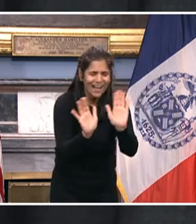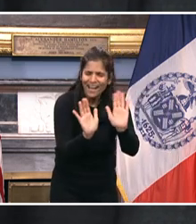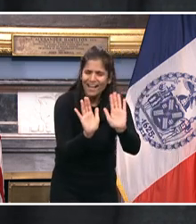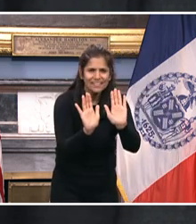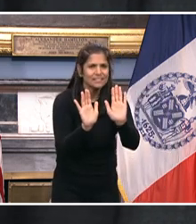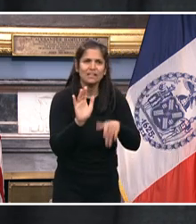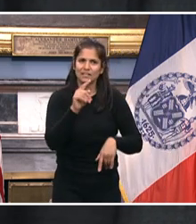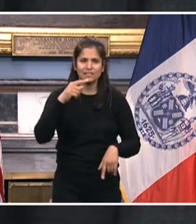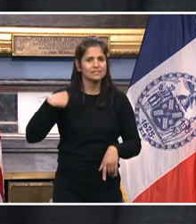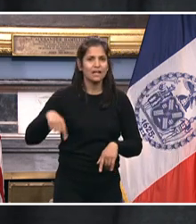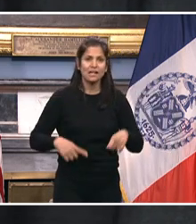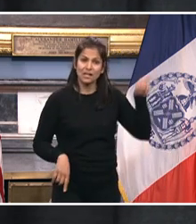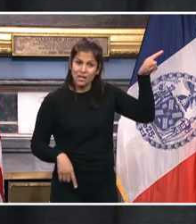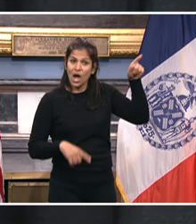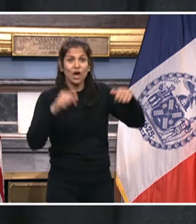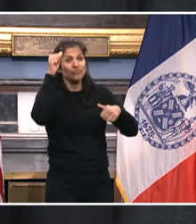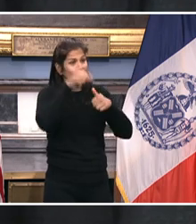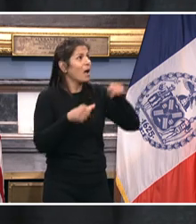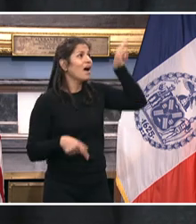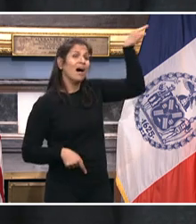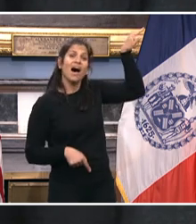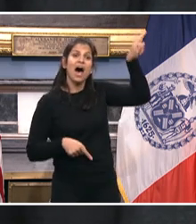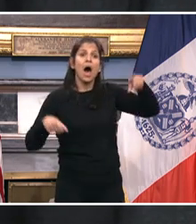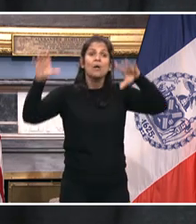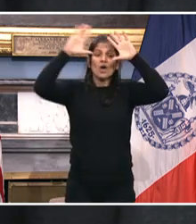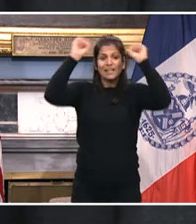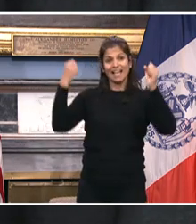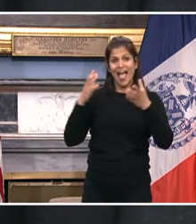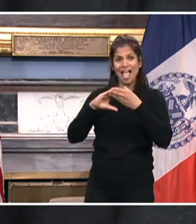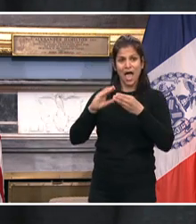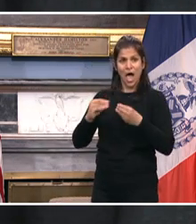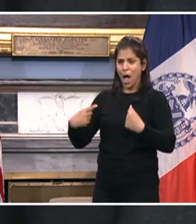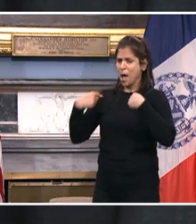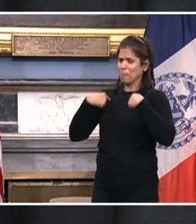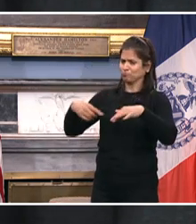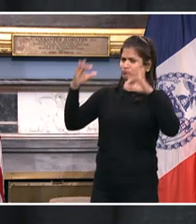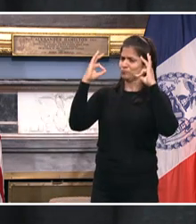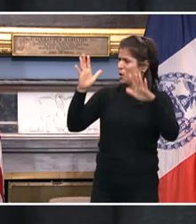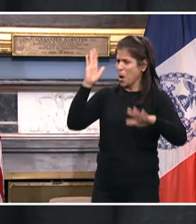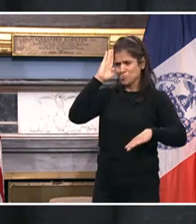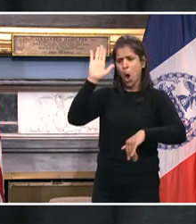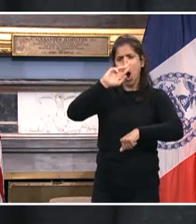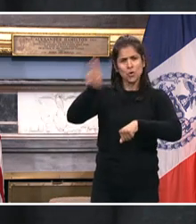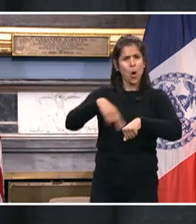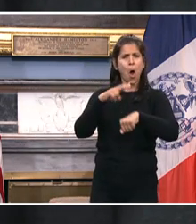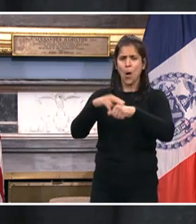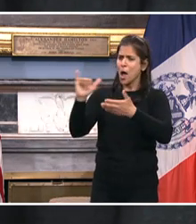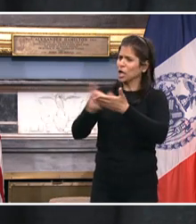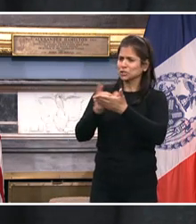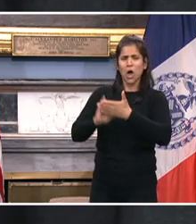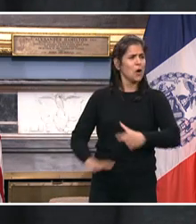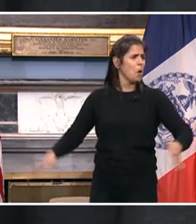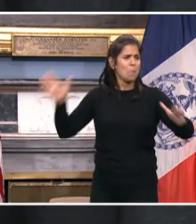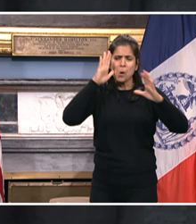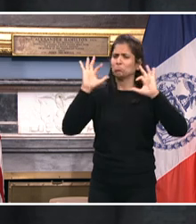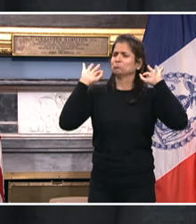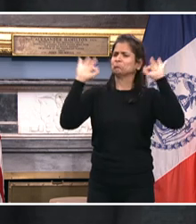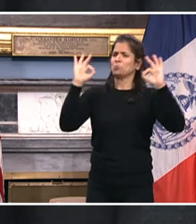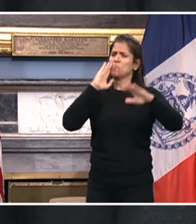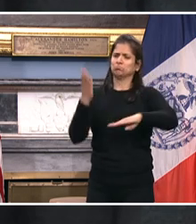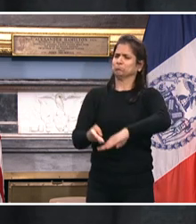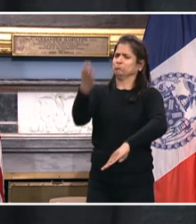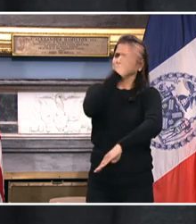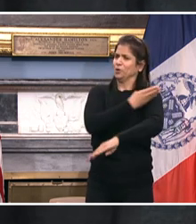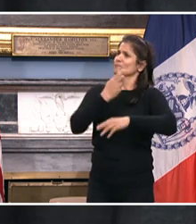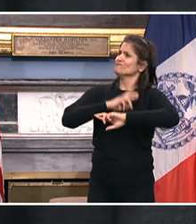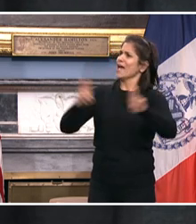glad we did that. And I don't know at this moment, no one does, and I don't know if Mitch has a view on this as someone who's done so much in his field,